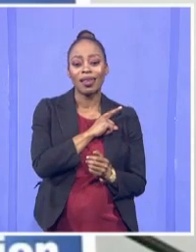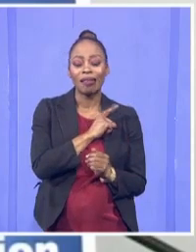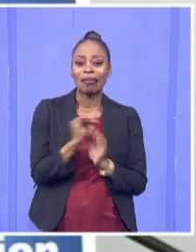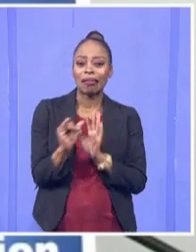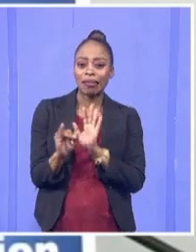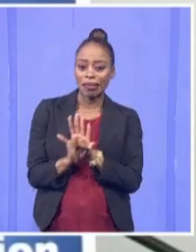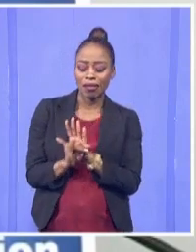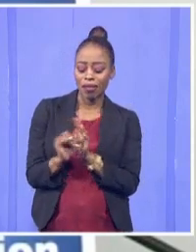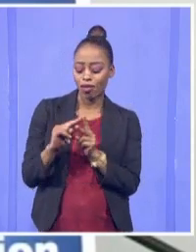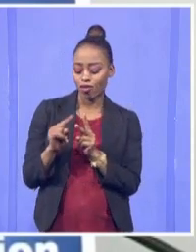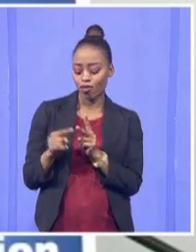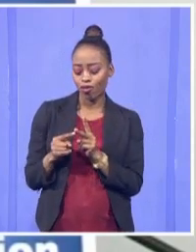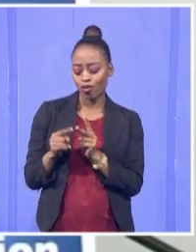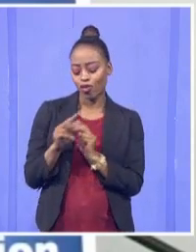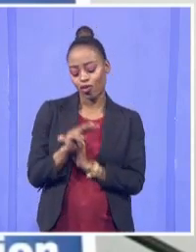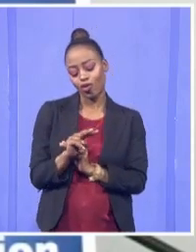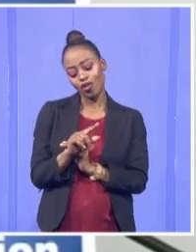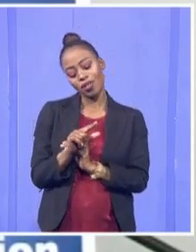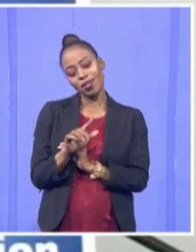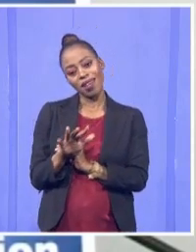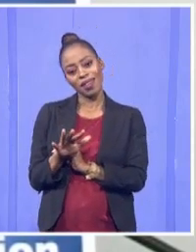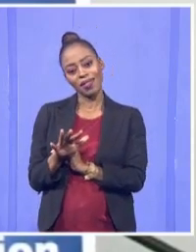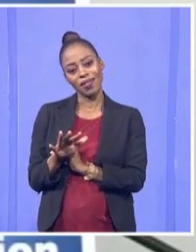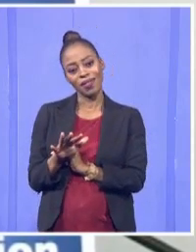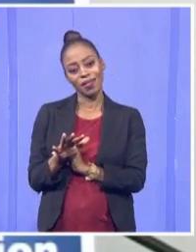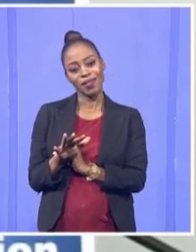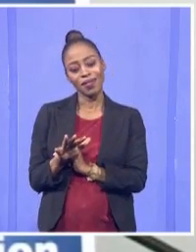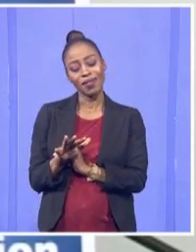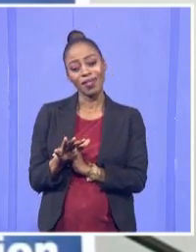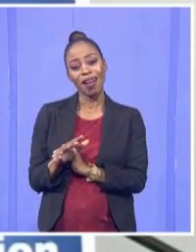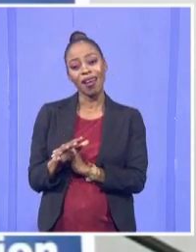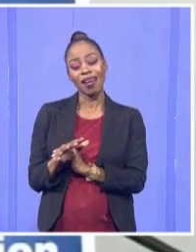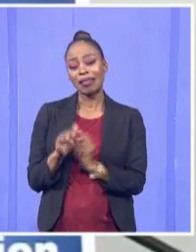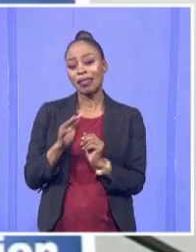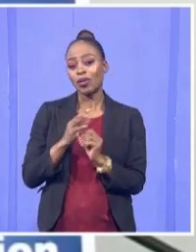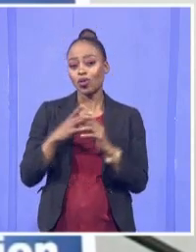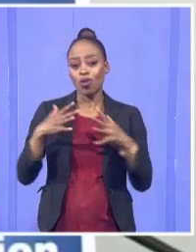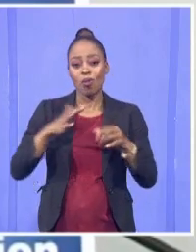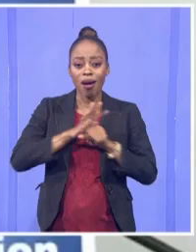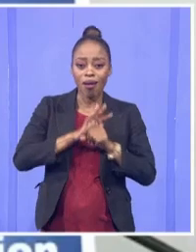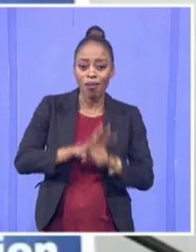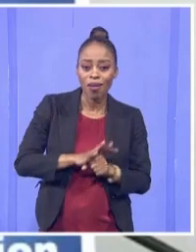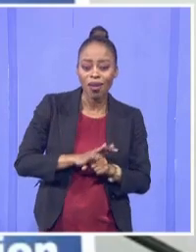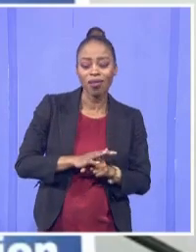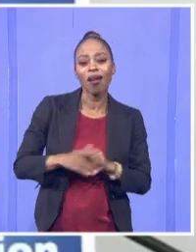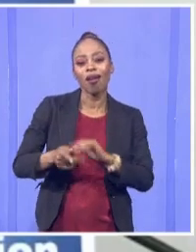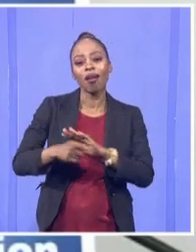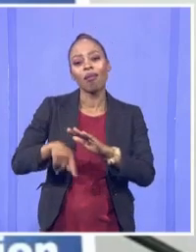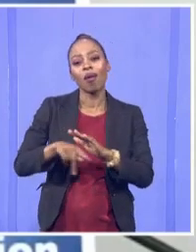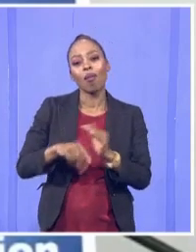identified 275 high-pressure high schools, primary schools.